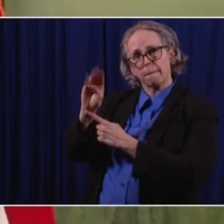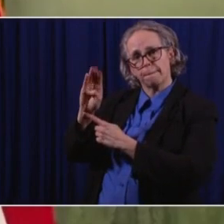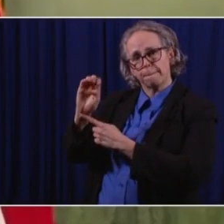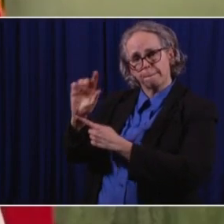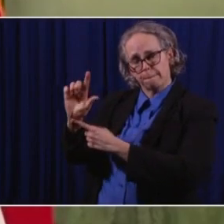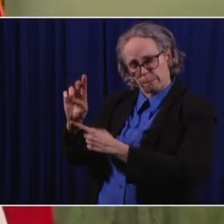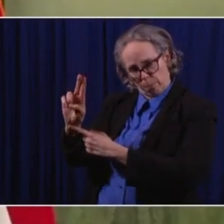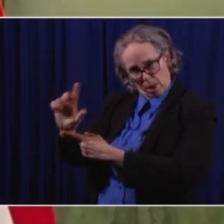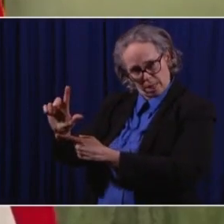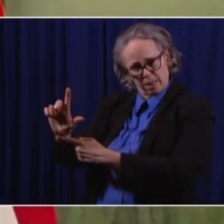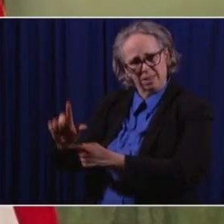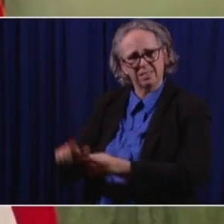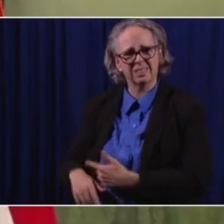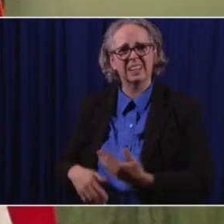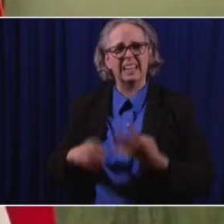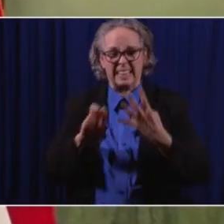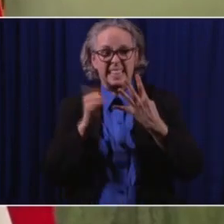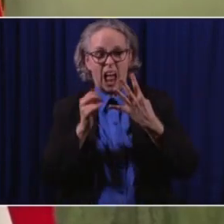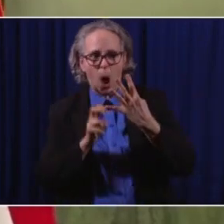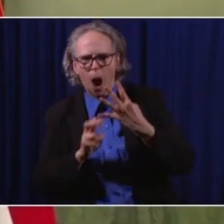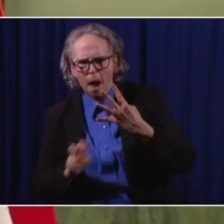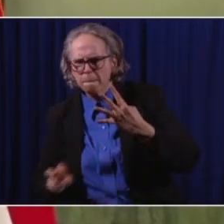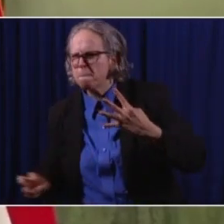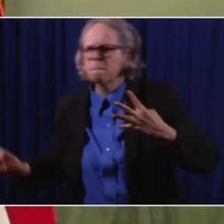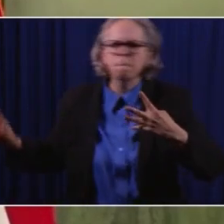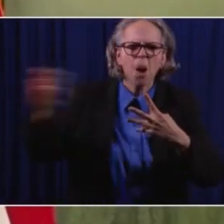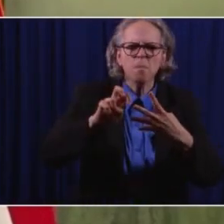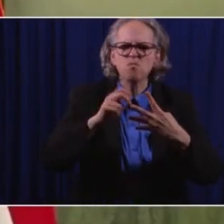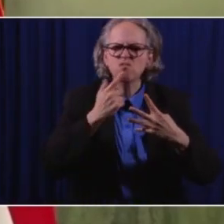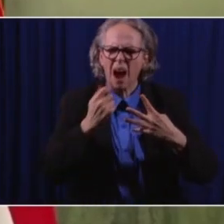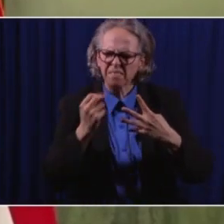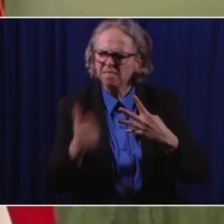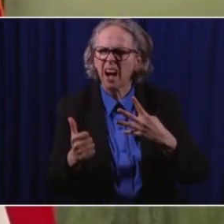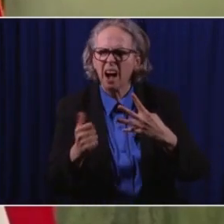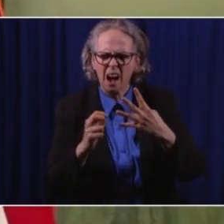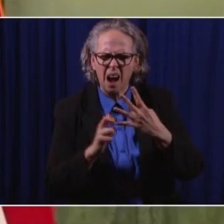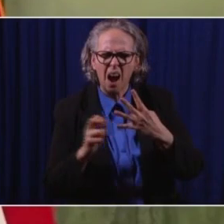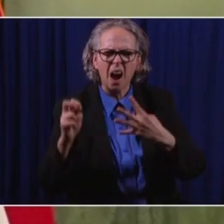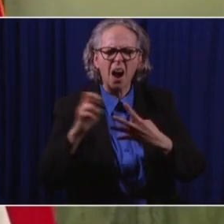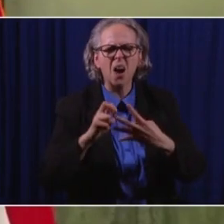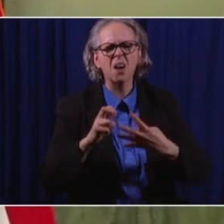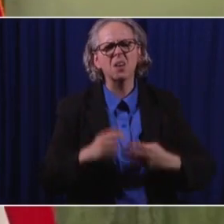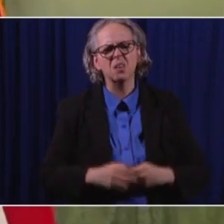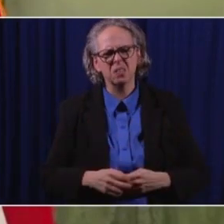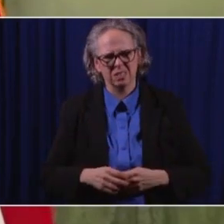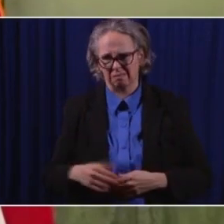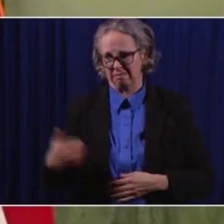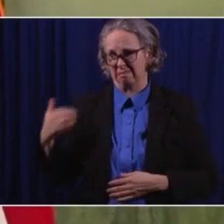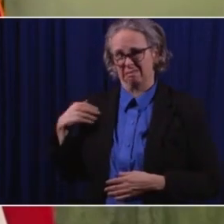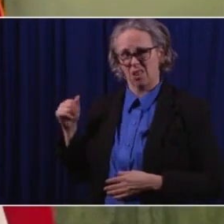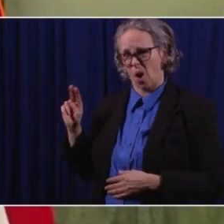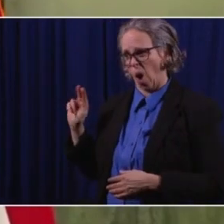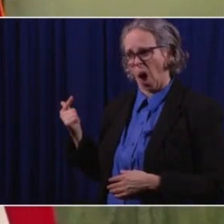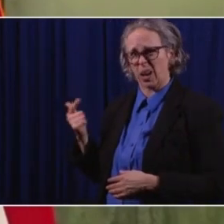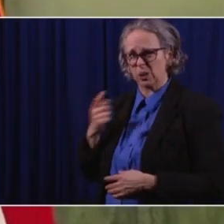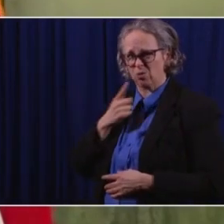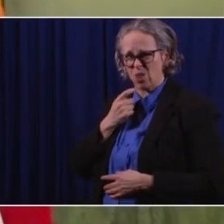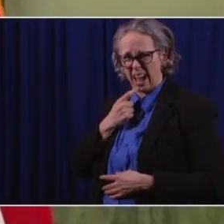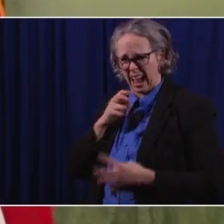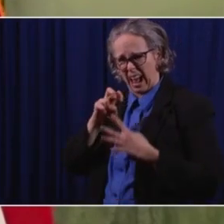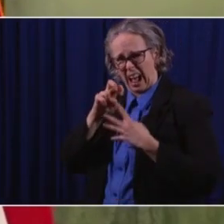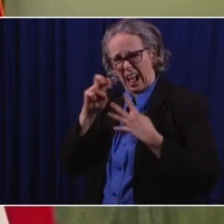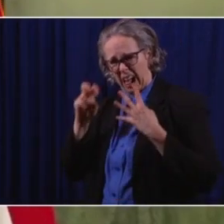this week. The county was last red the week of August 20th. Local health department officials report